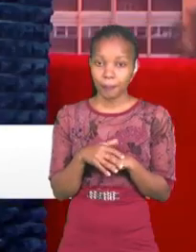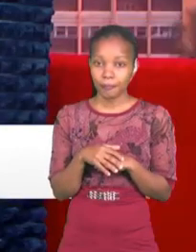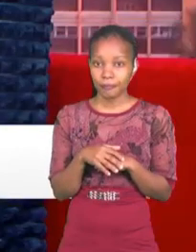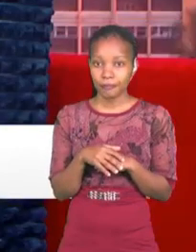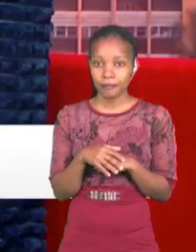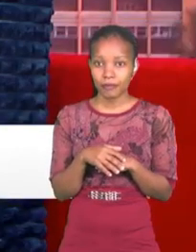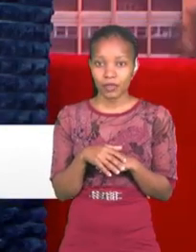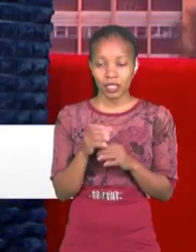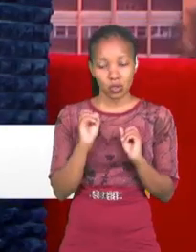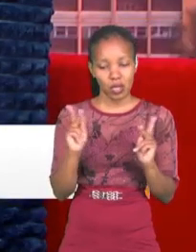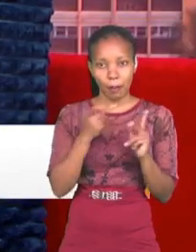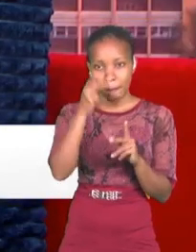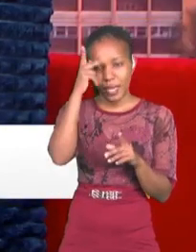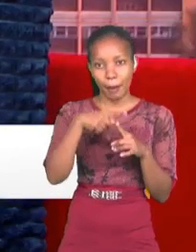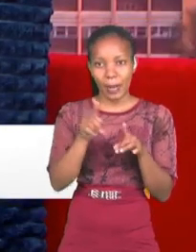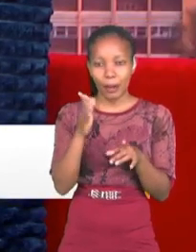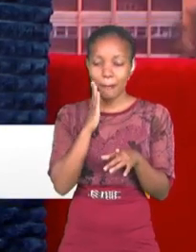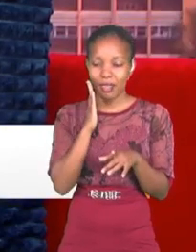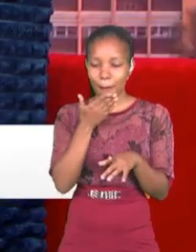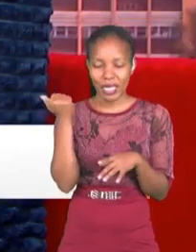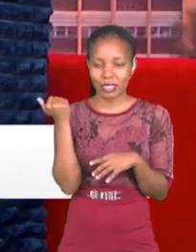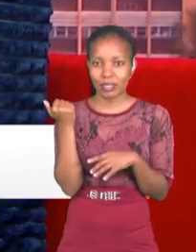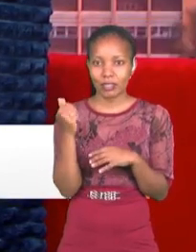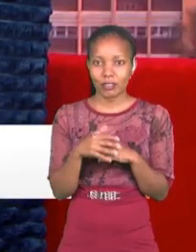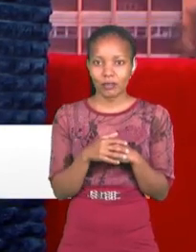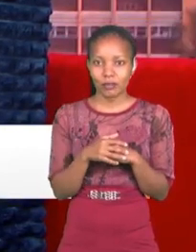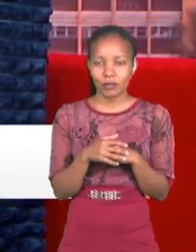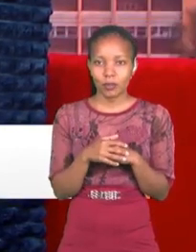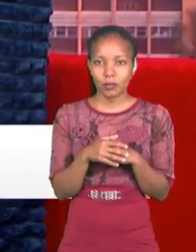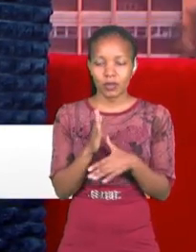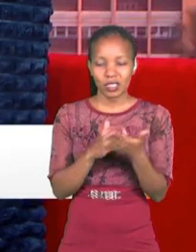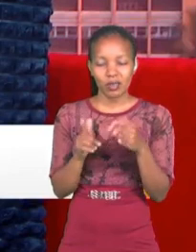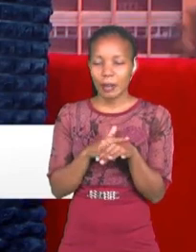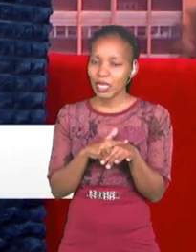Parents are, it's okay, parents, but mother is best. Mother, okay. Sometimes,